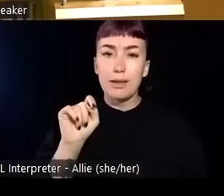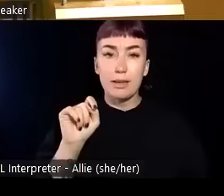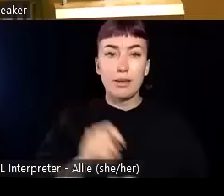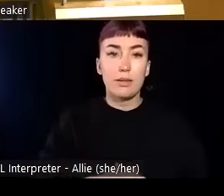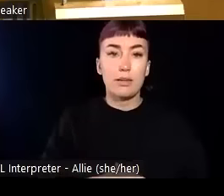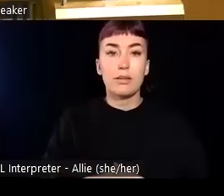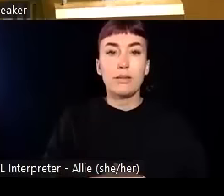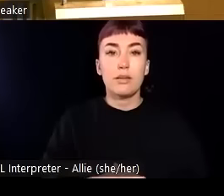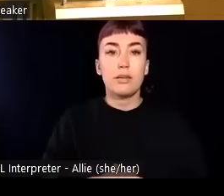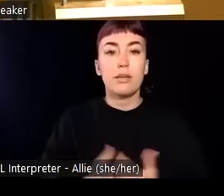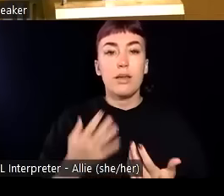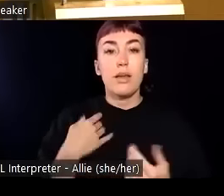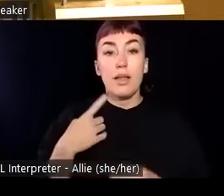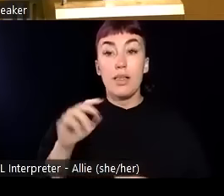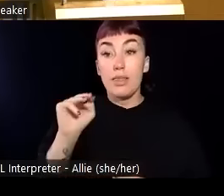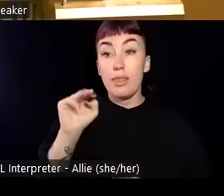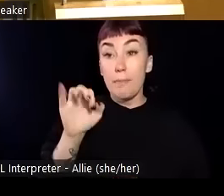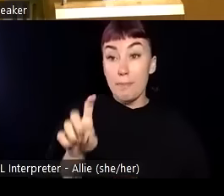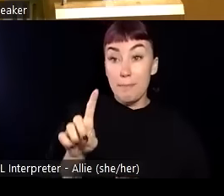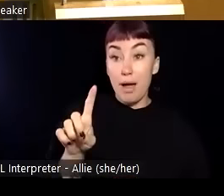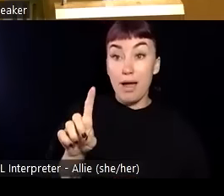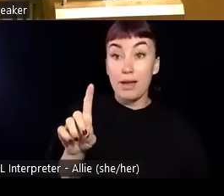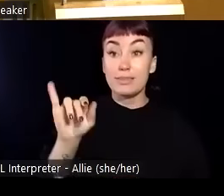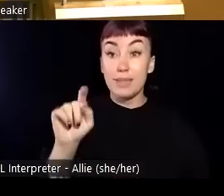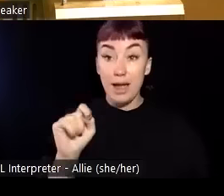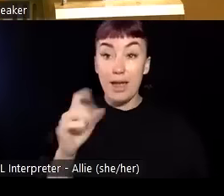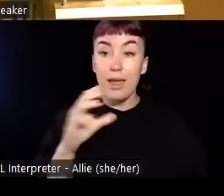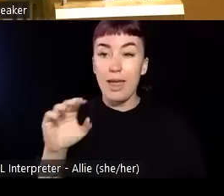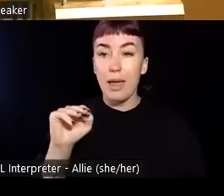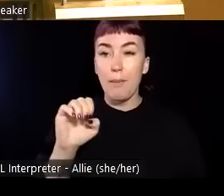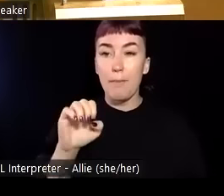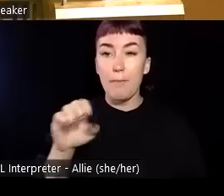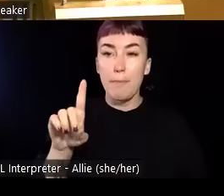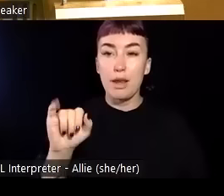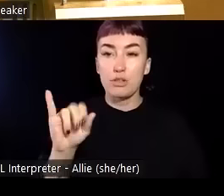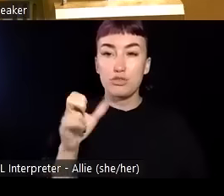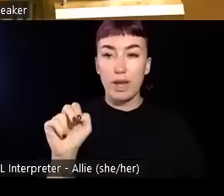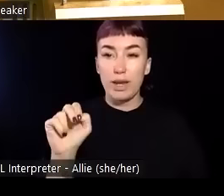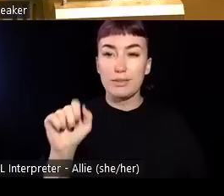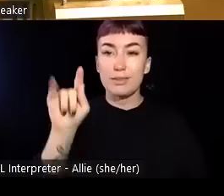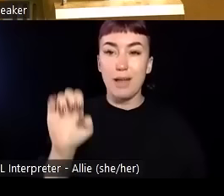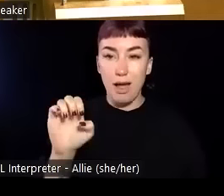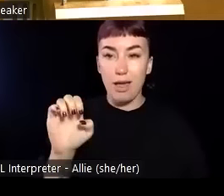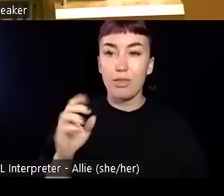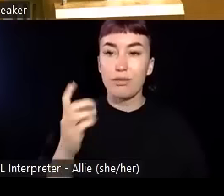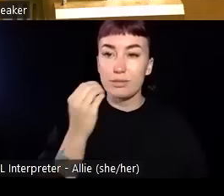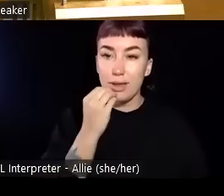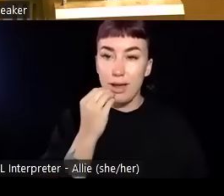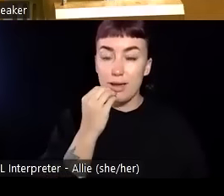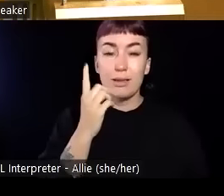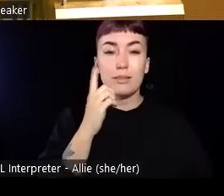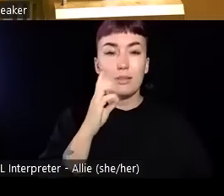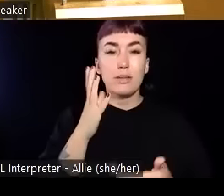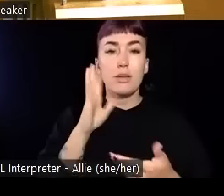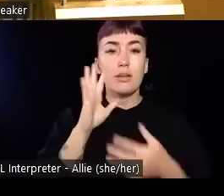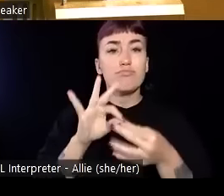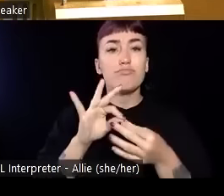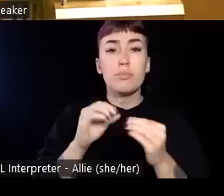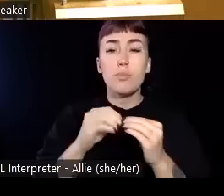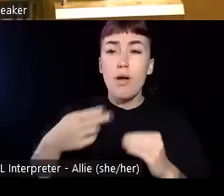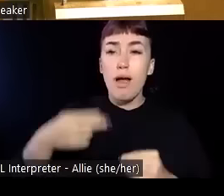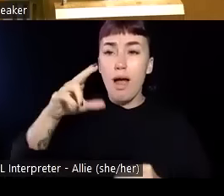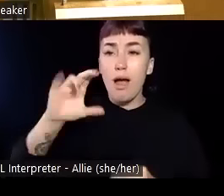specified, and as well as the Mediterranean style diet, which is a little bit looser, have been associated with higher cognition